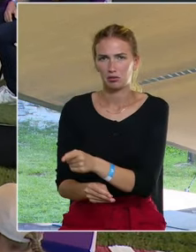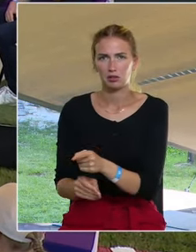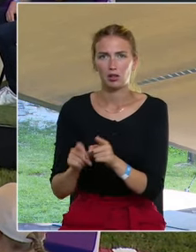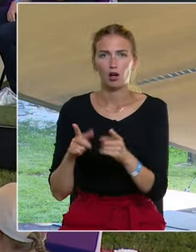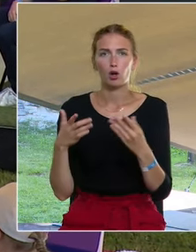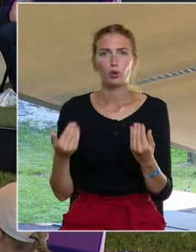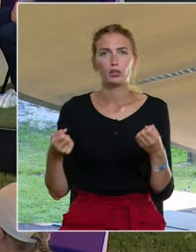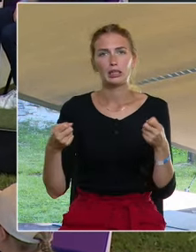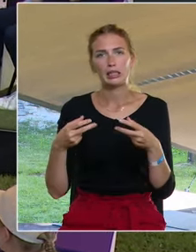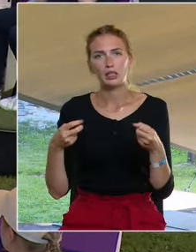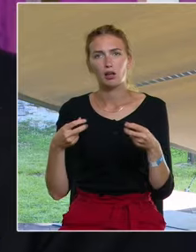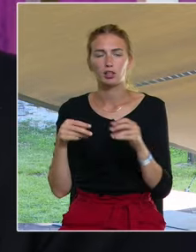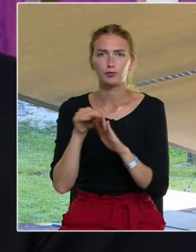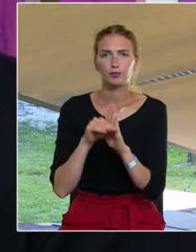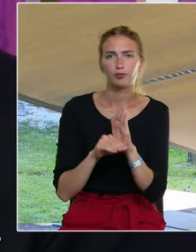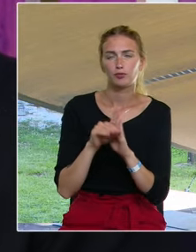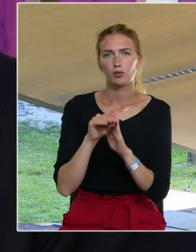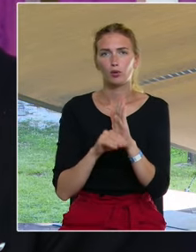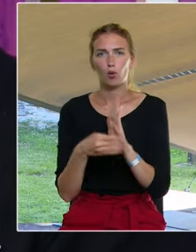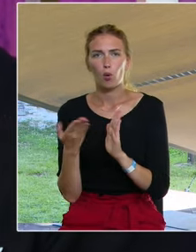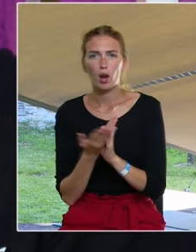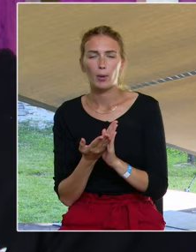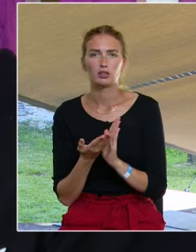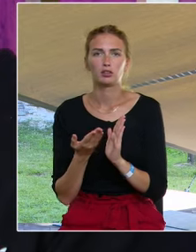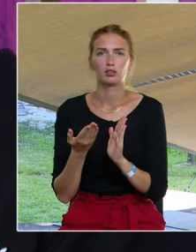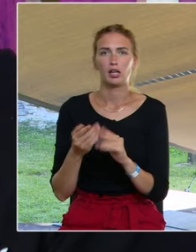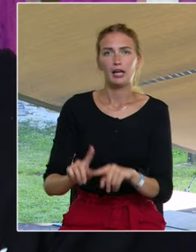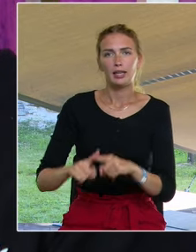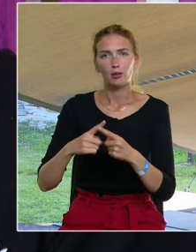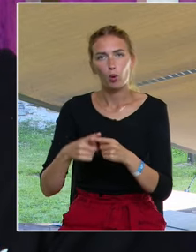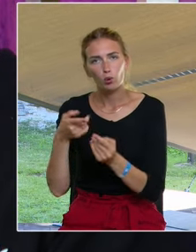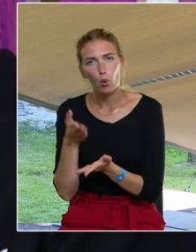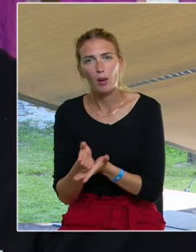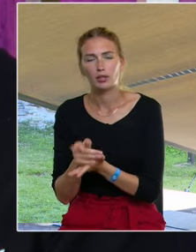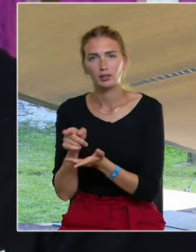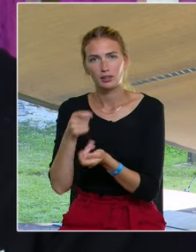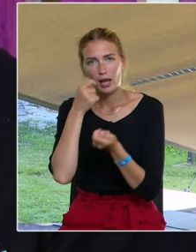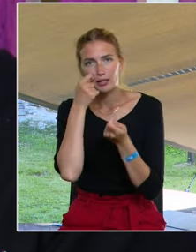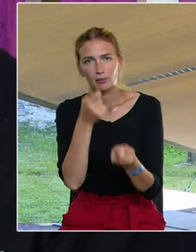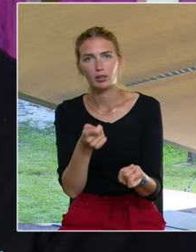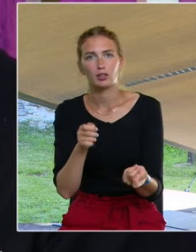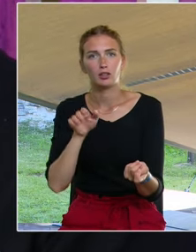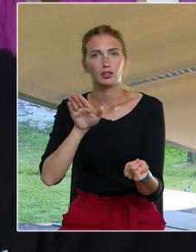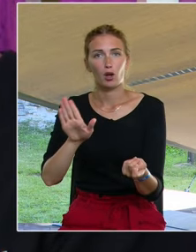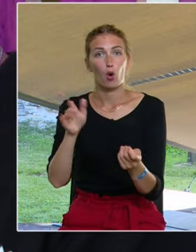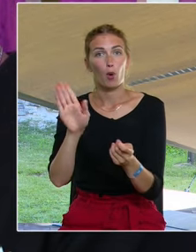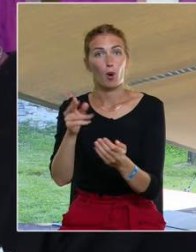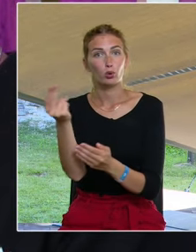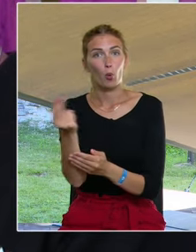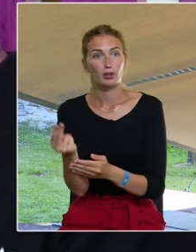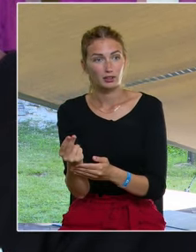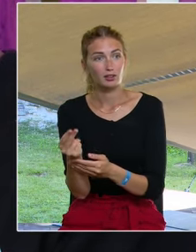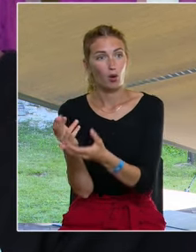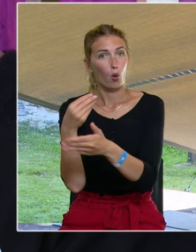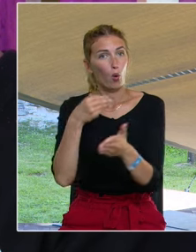digital signatures, ledger technology that proves that what you have is the real deal,